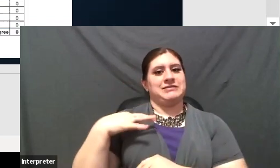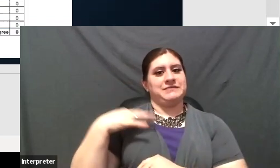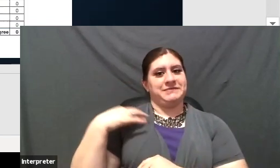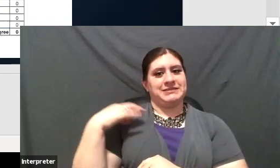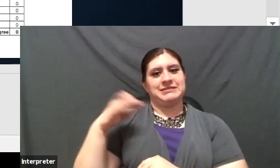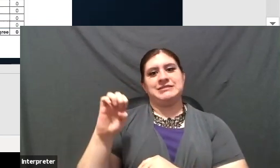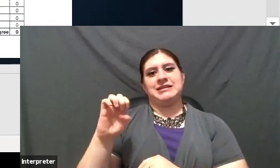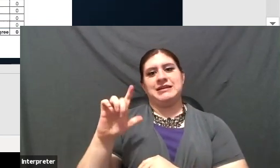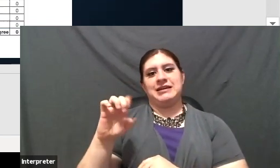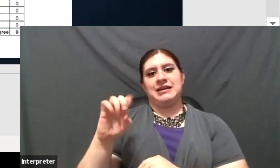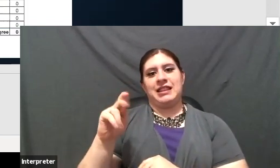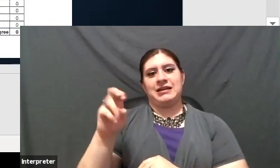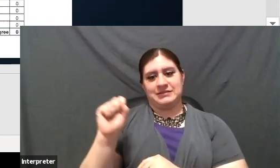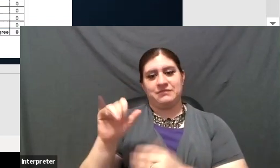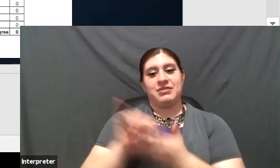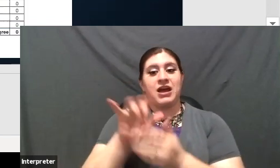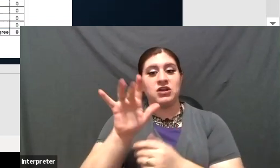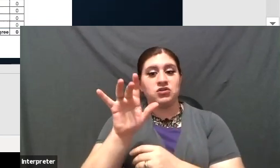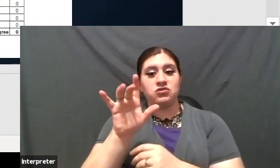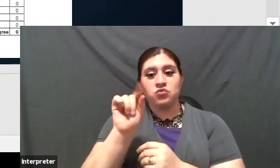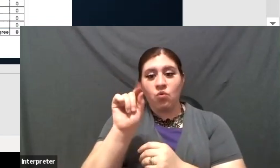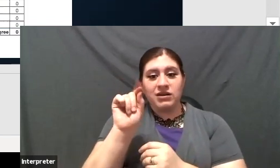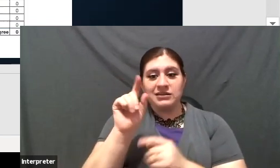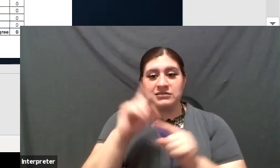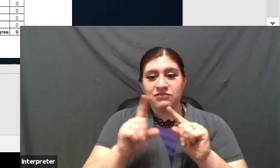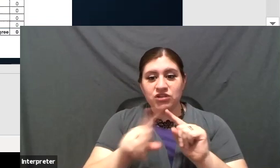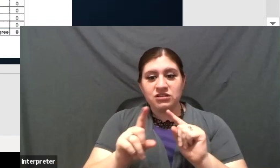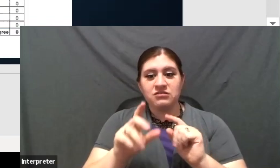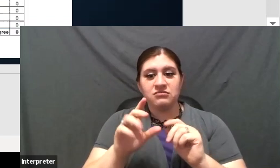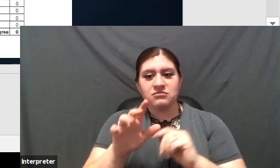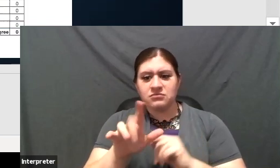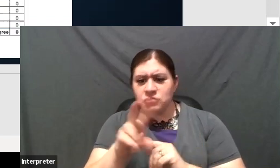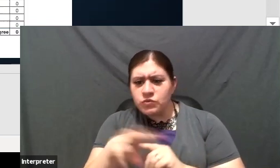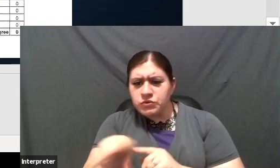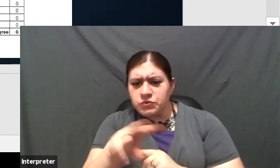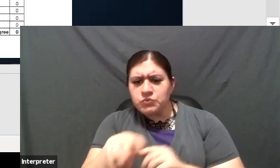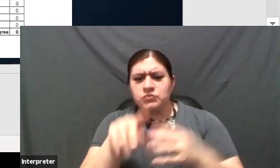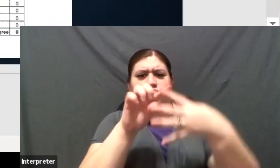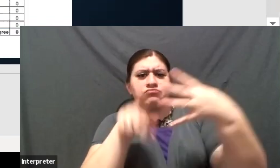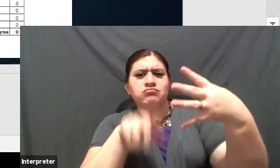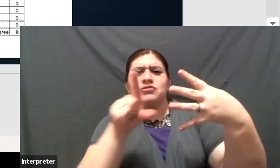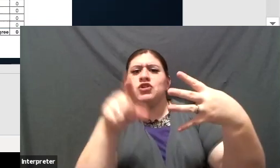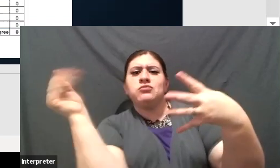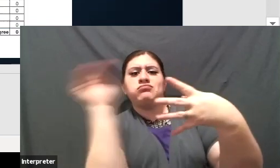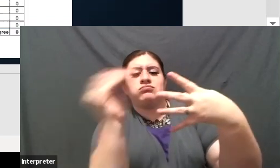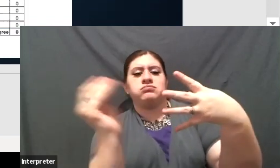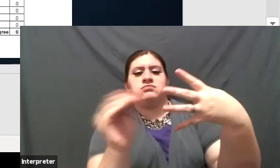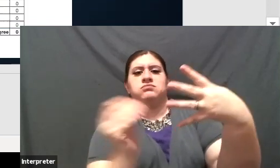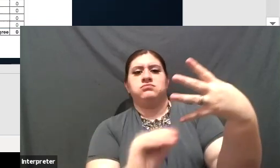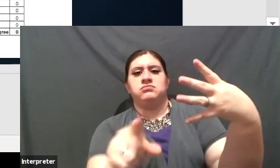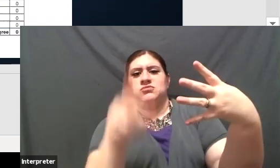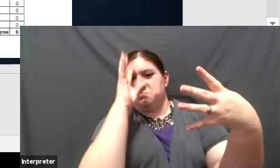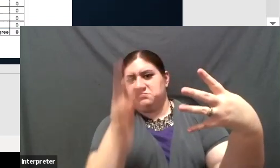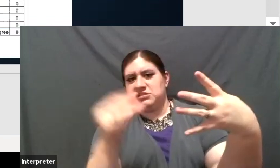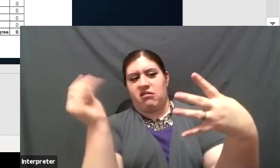There's 22 credits there. That can be 5 or 6 different courses, depending upon which courses you take. But the key thing